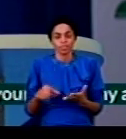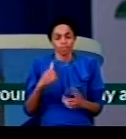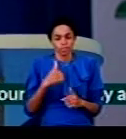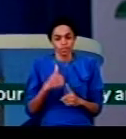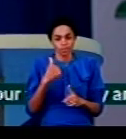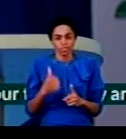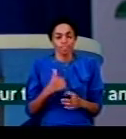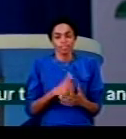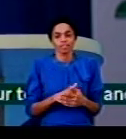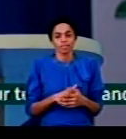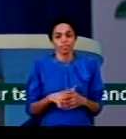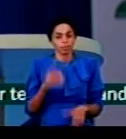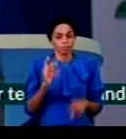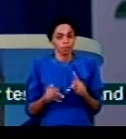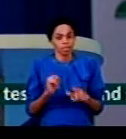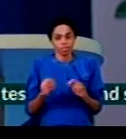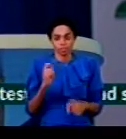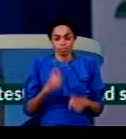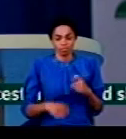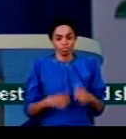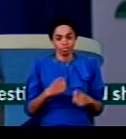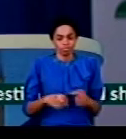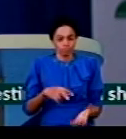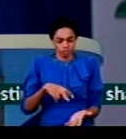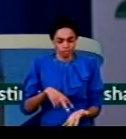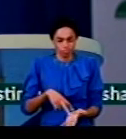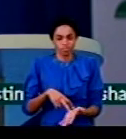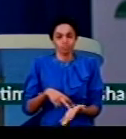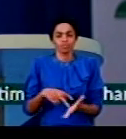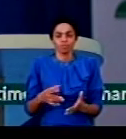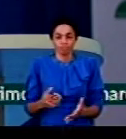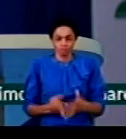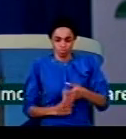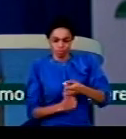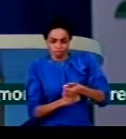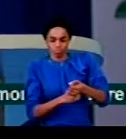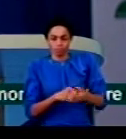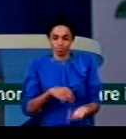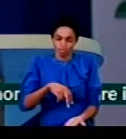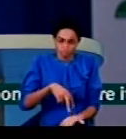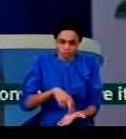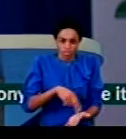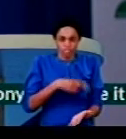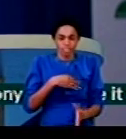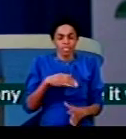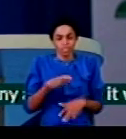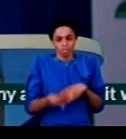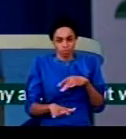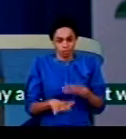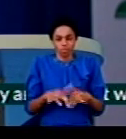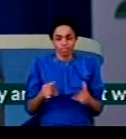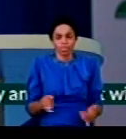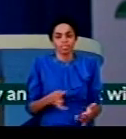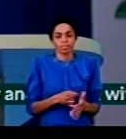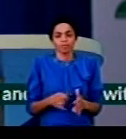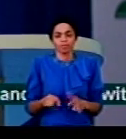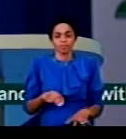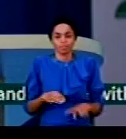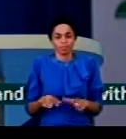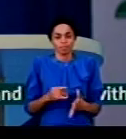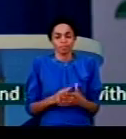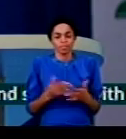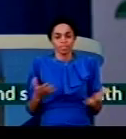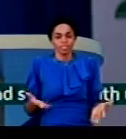done. Right there at the back, it's done. Check your body right now. And as it happens, begin to come out immediately.